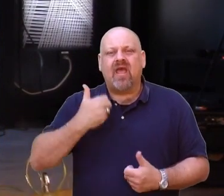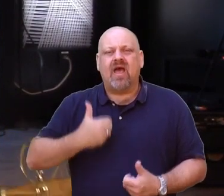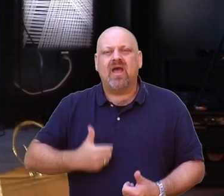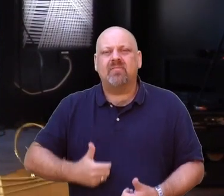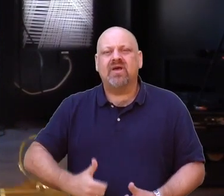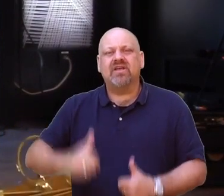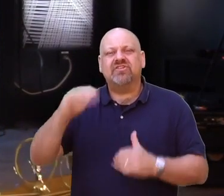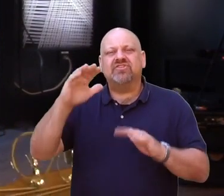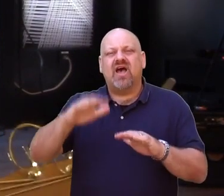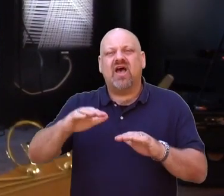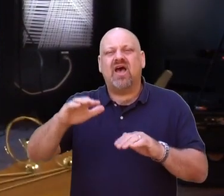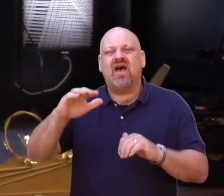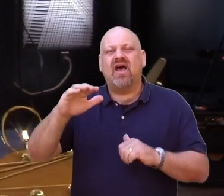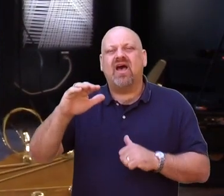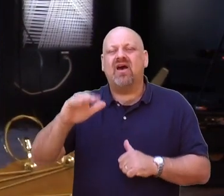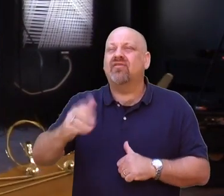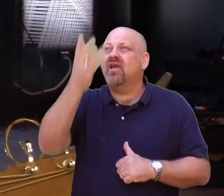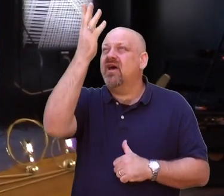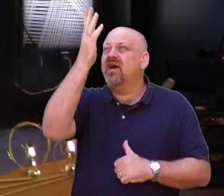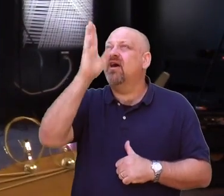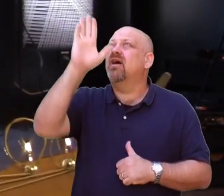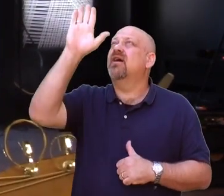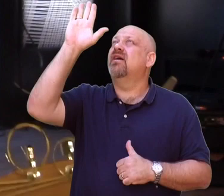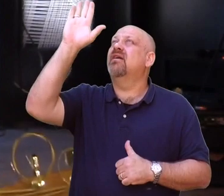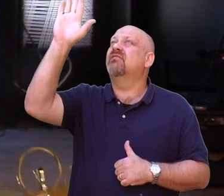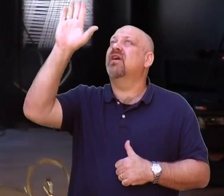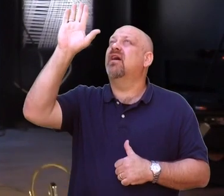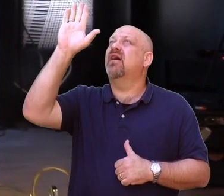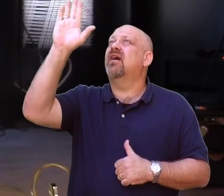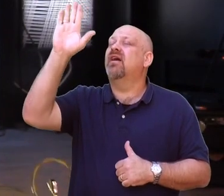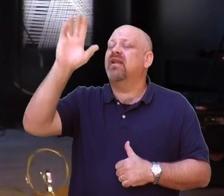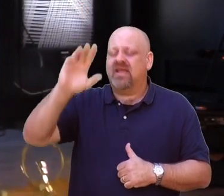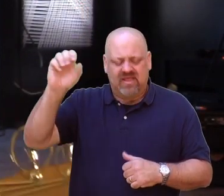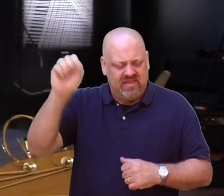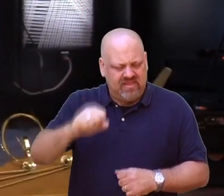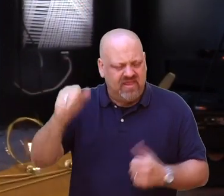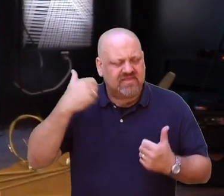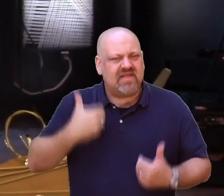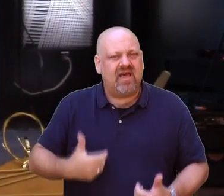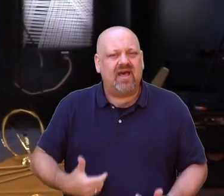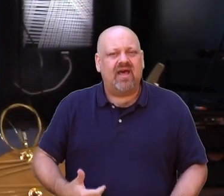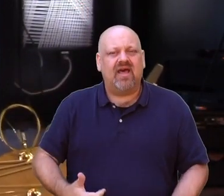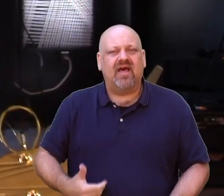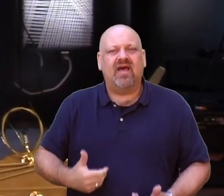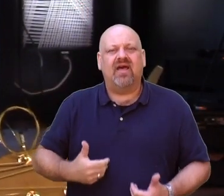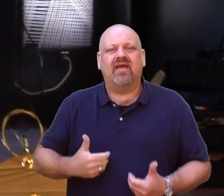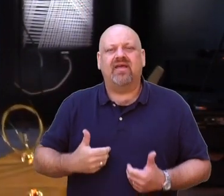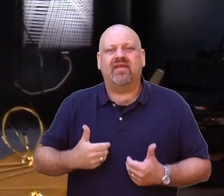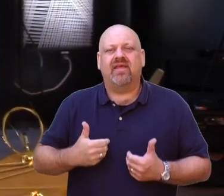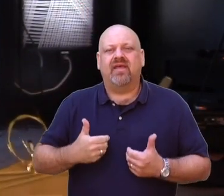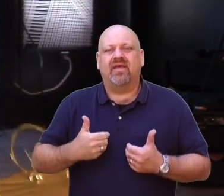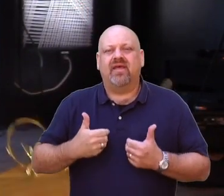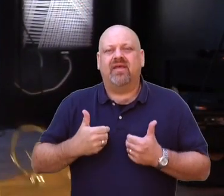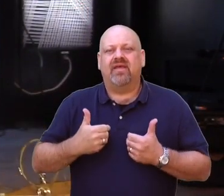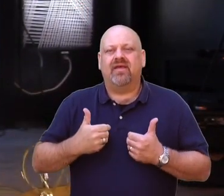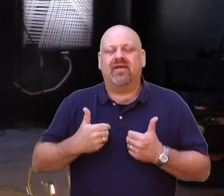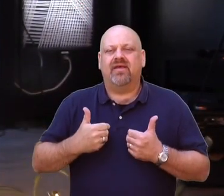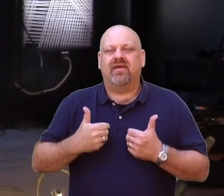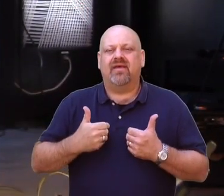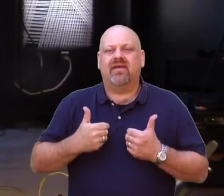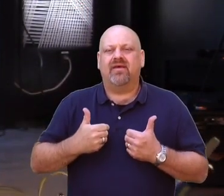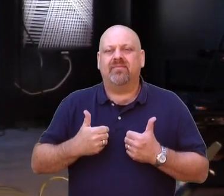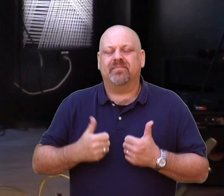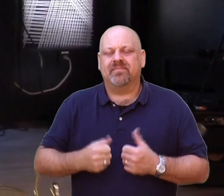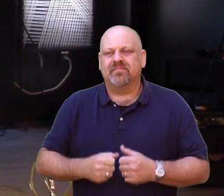indeed. And I'm a child of God, yes,